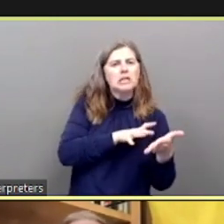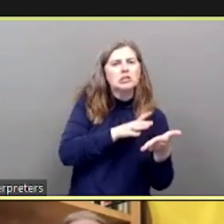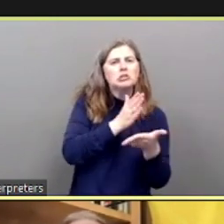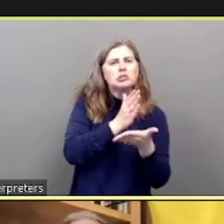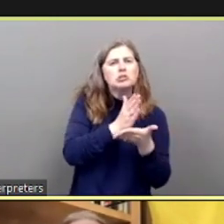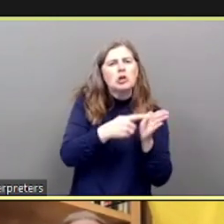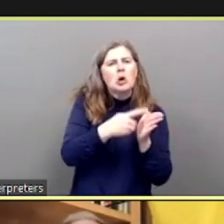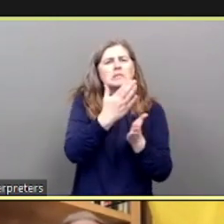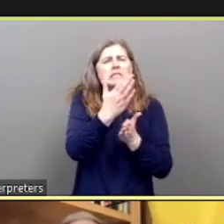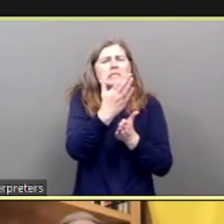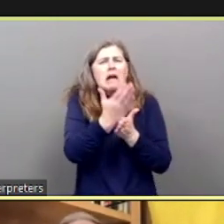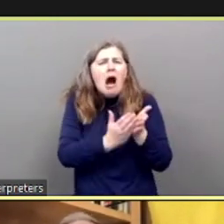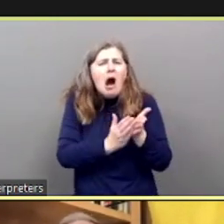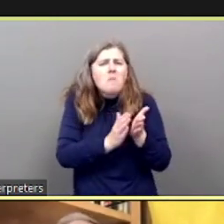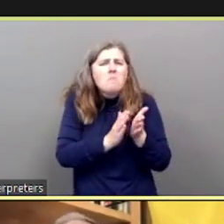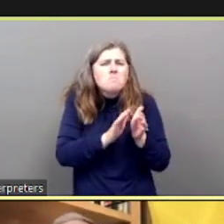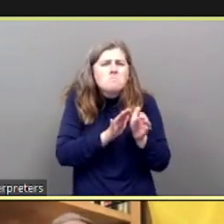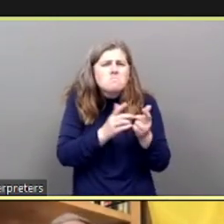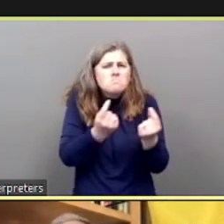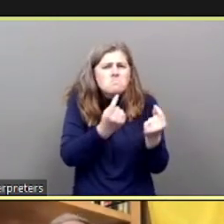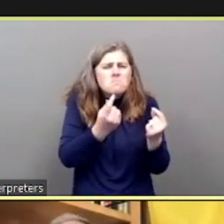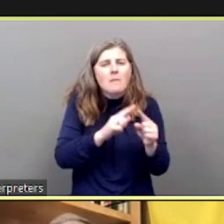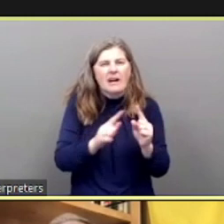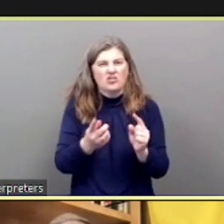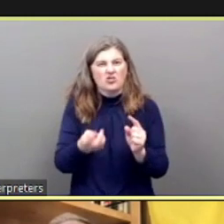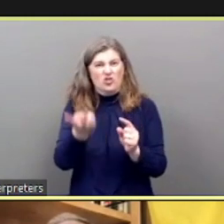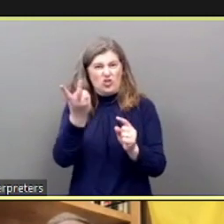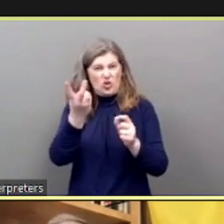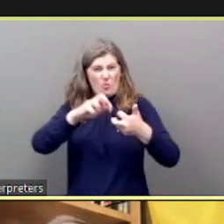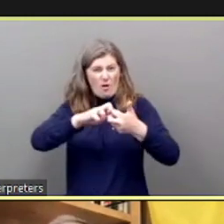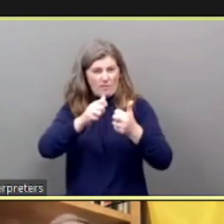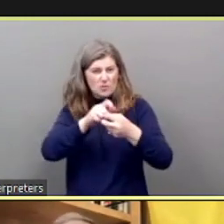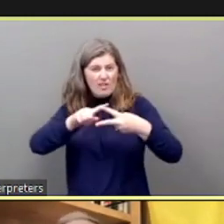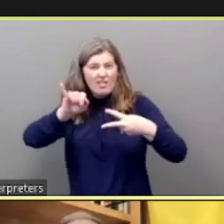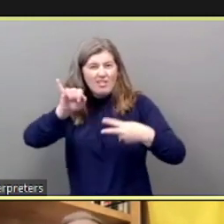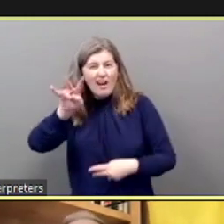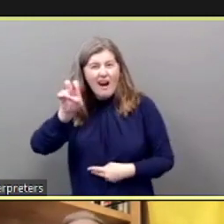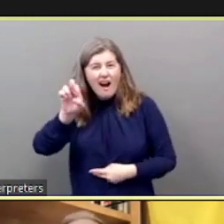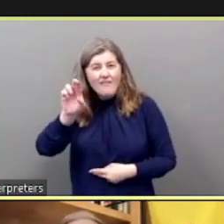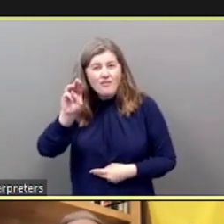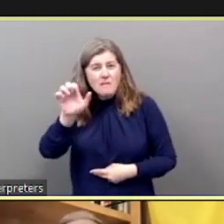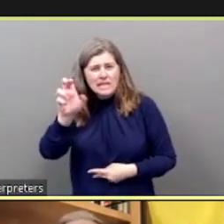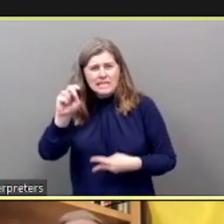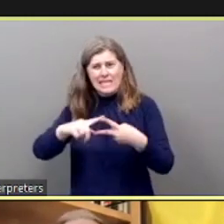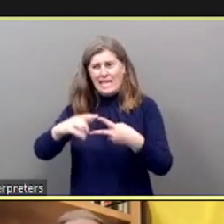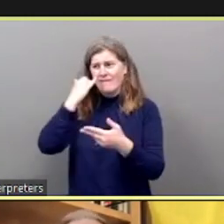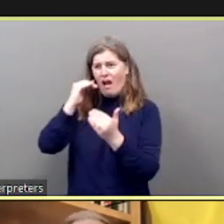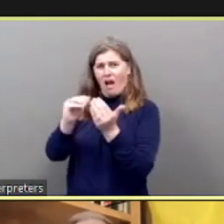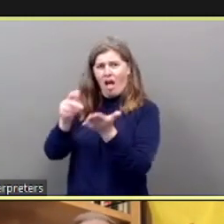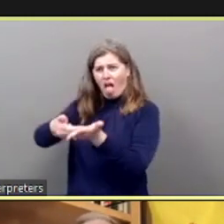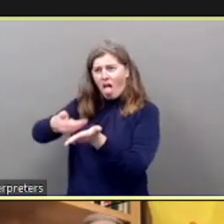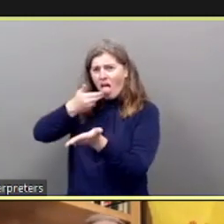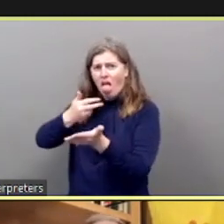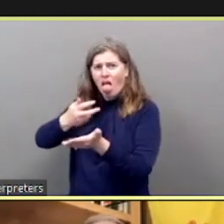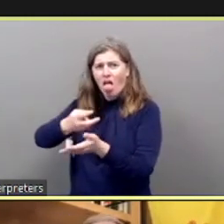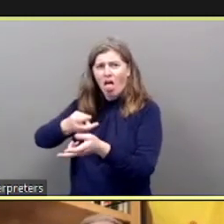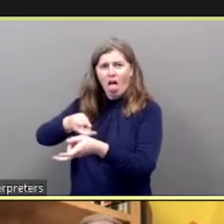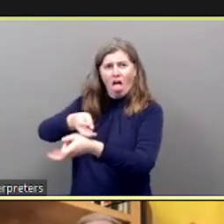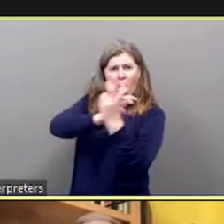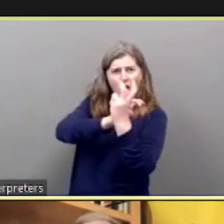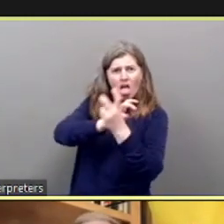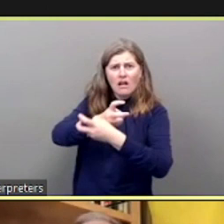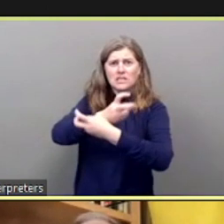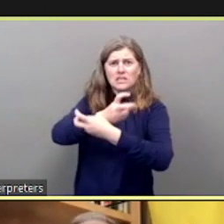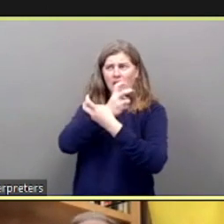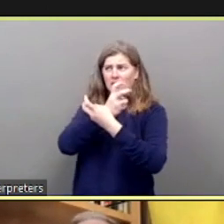antiviral activity, but 2 problems with ivermectin. One is it can be toxic, as we can see from these folks admitted to